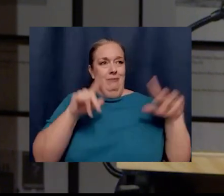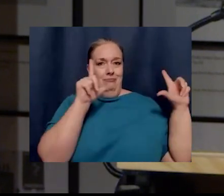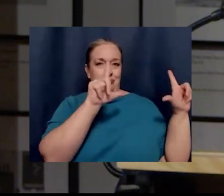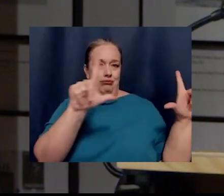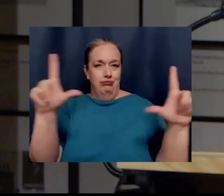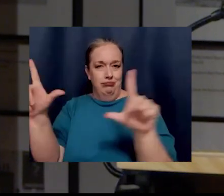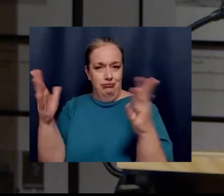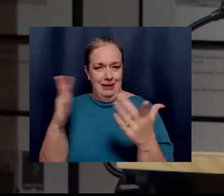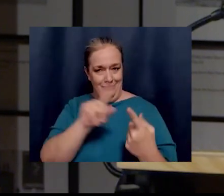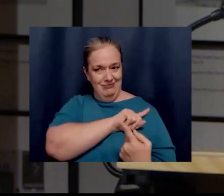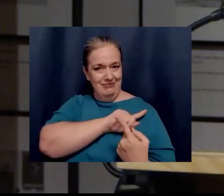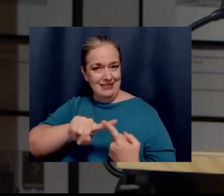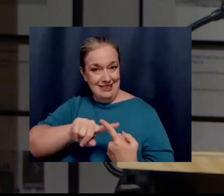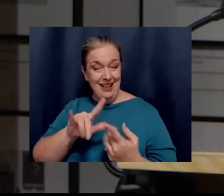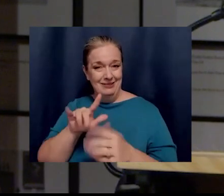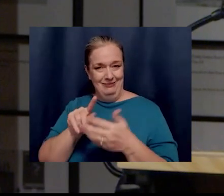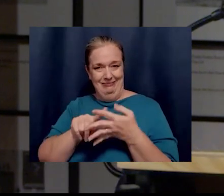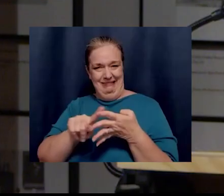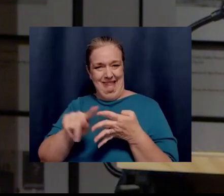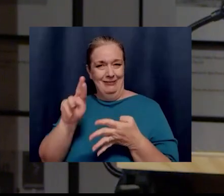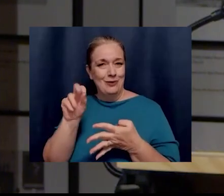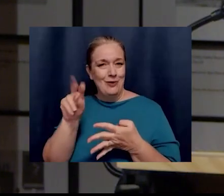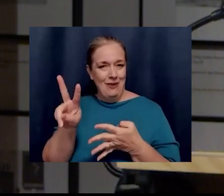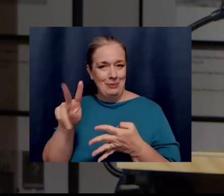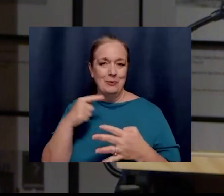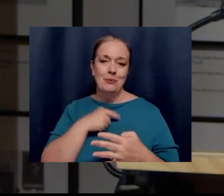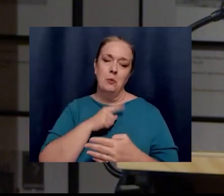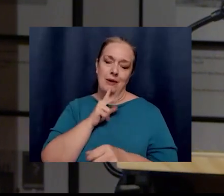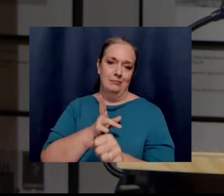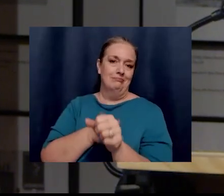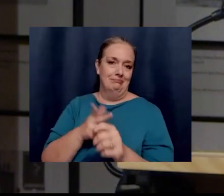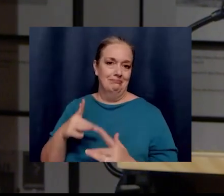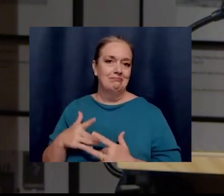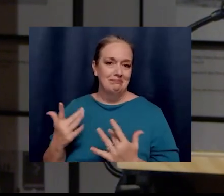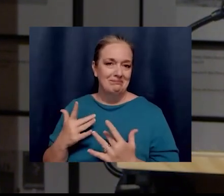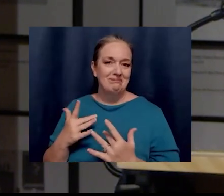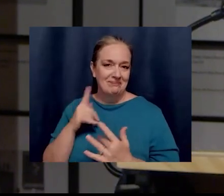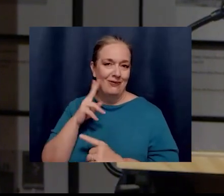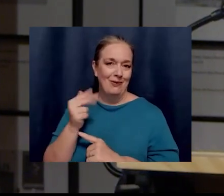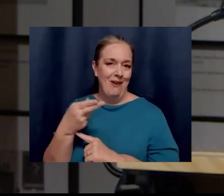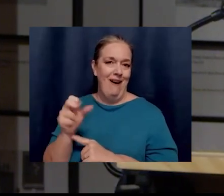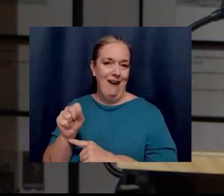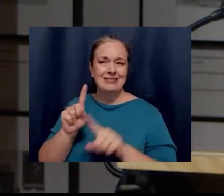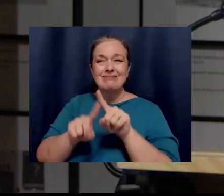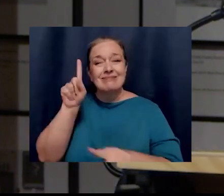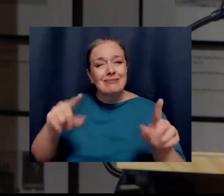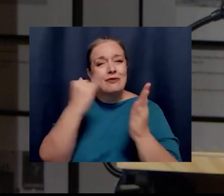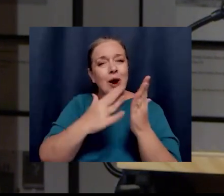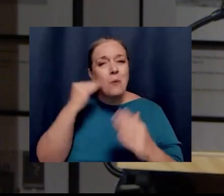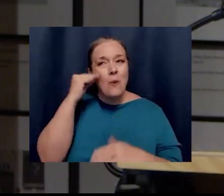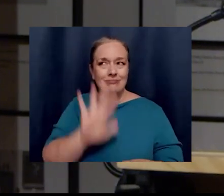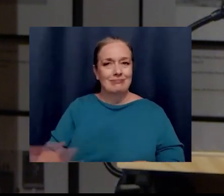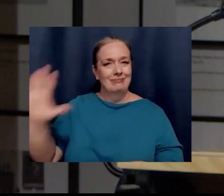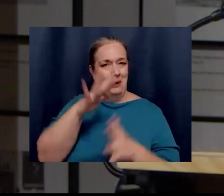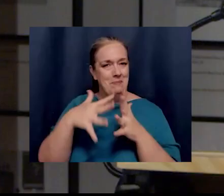early November, and of course to be a member site, of this really diverse network of artist homes all over the country. So I have